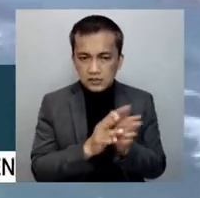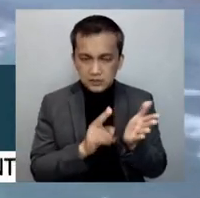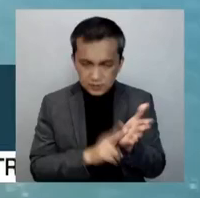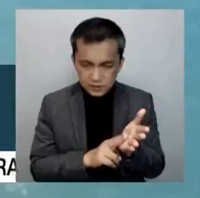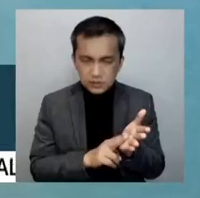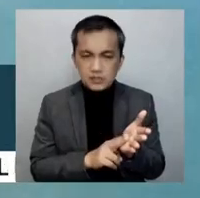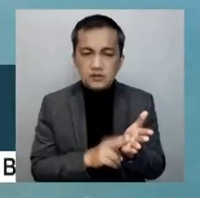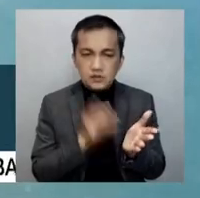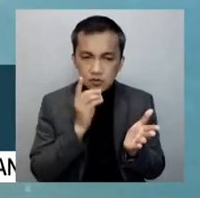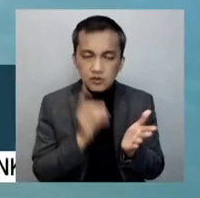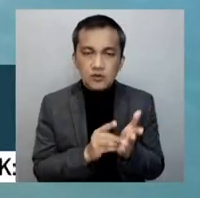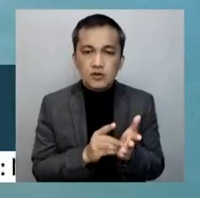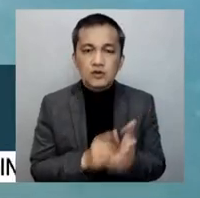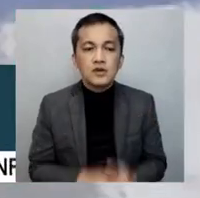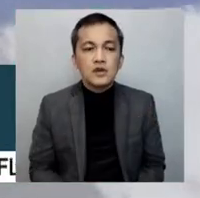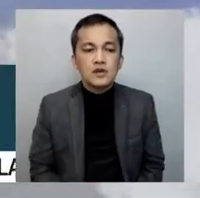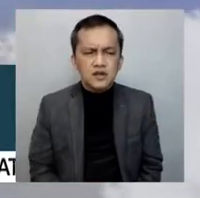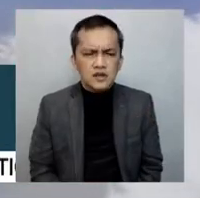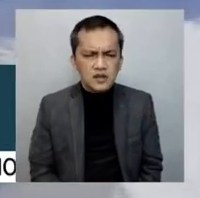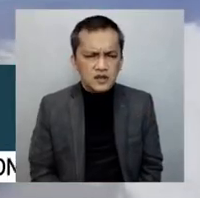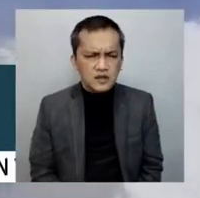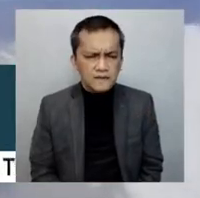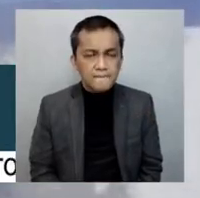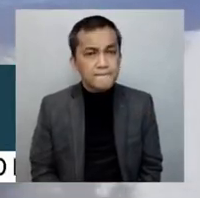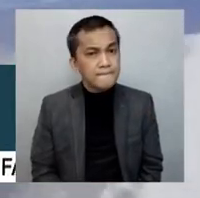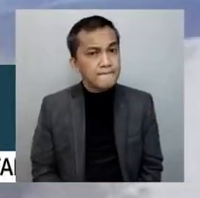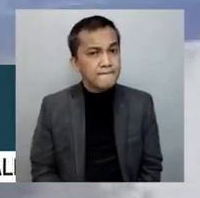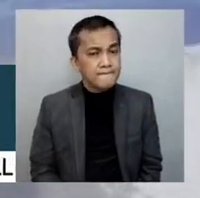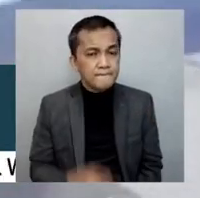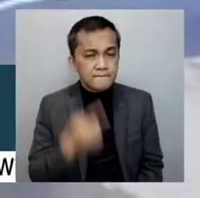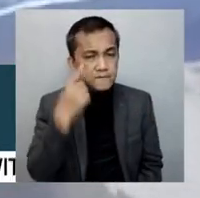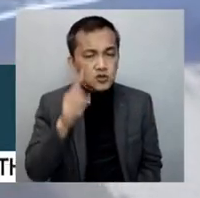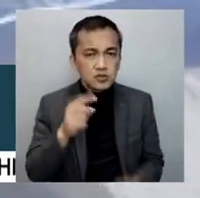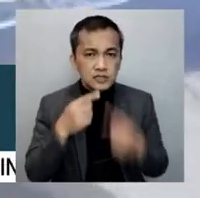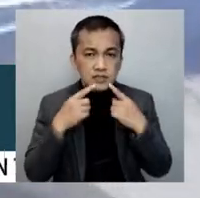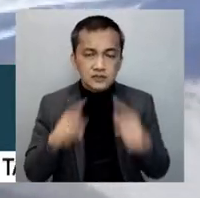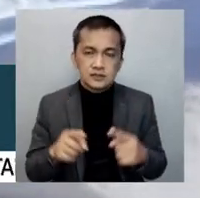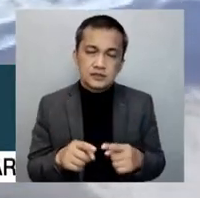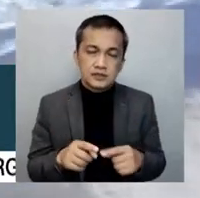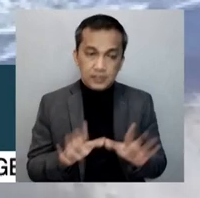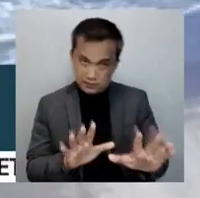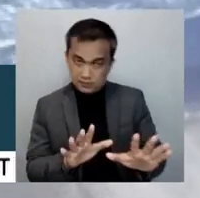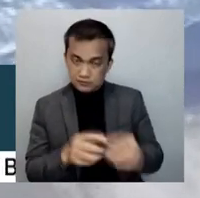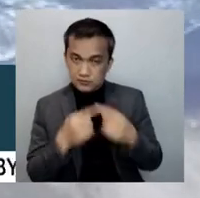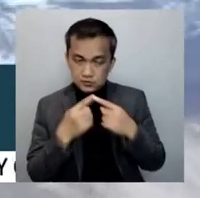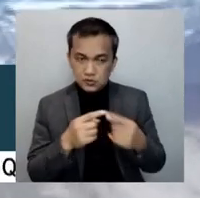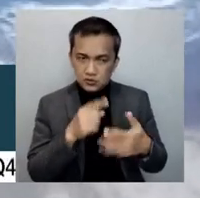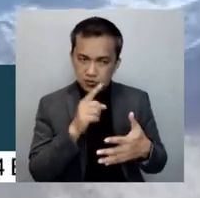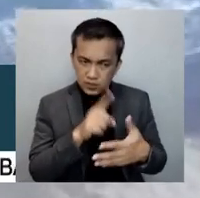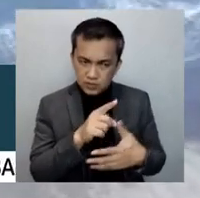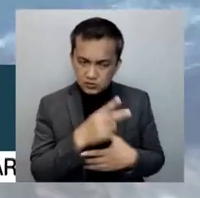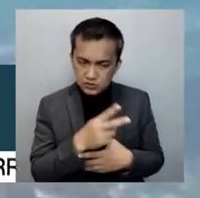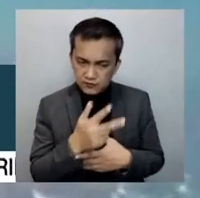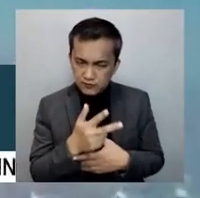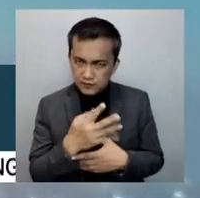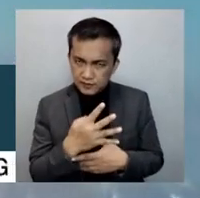document for the declaration. Ma'am, let me tell you,